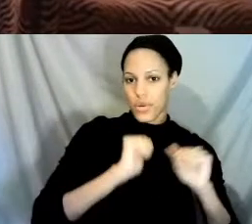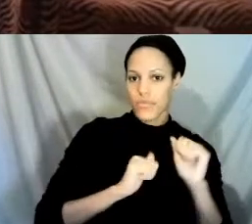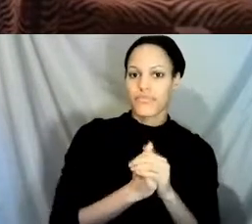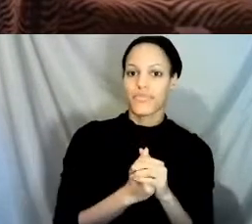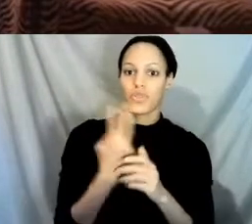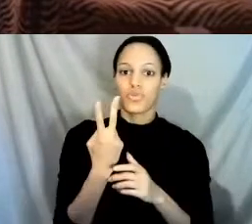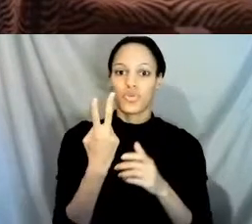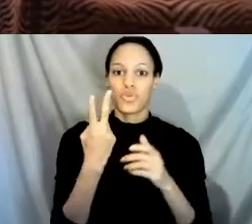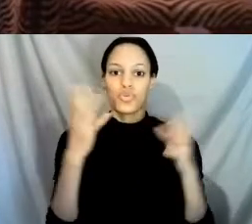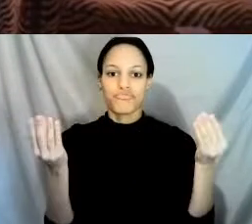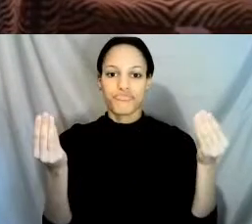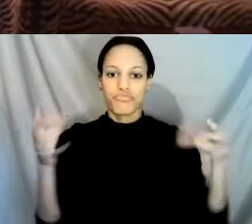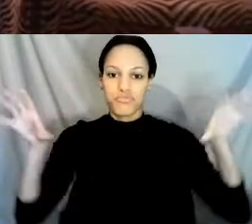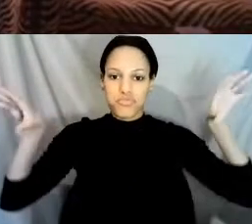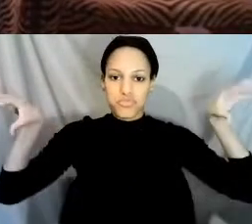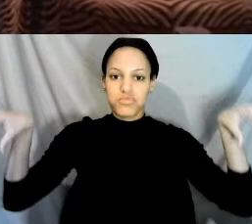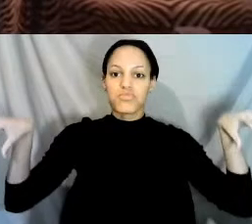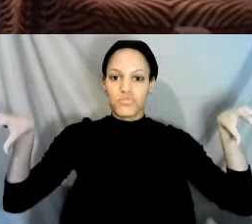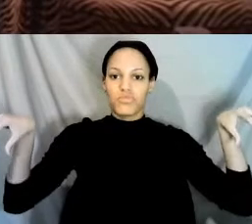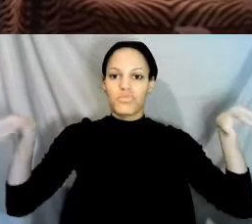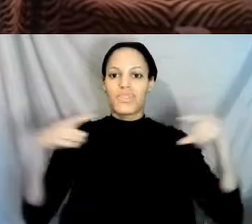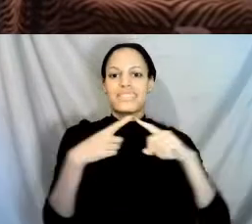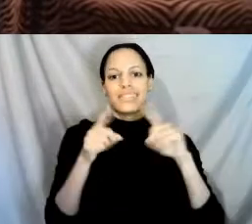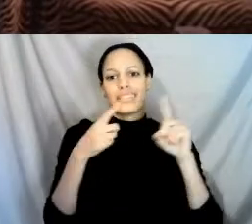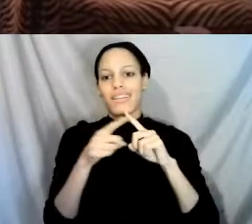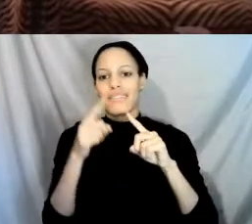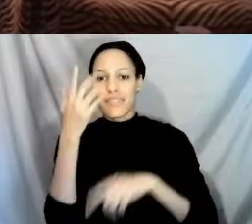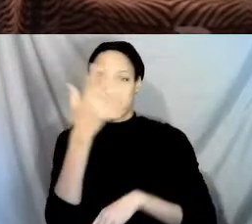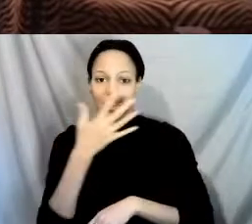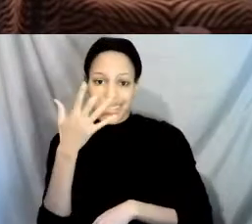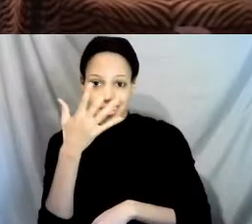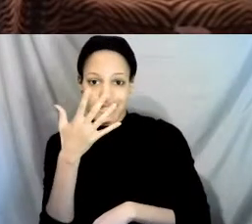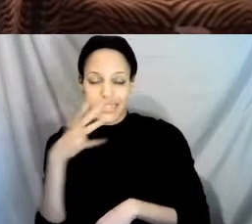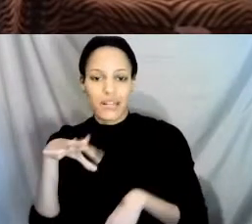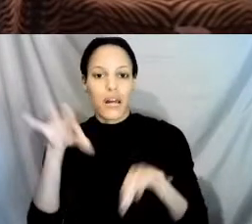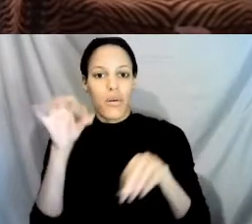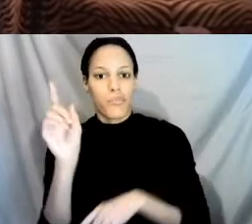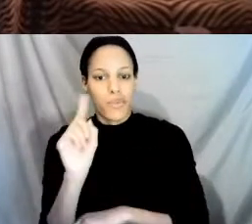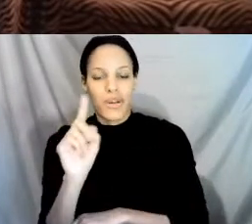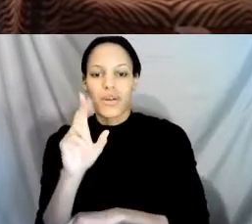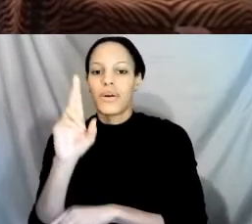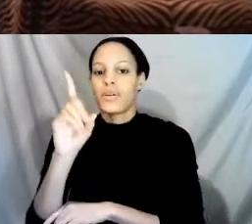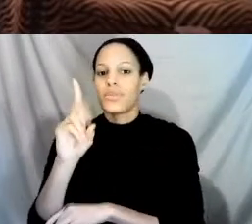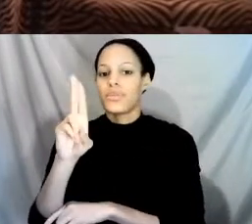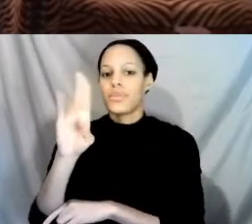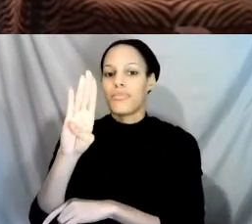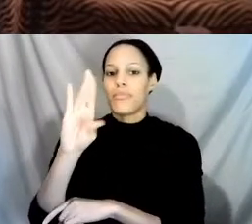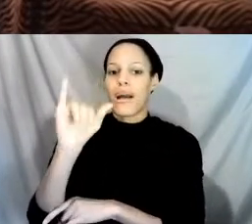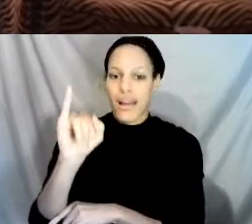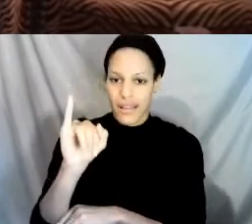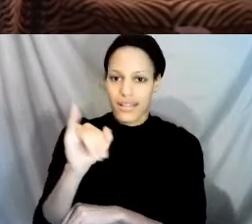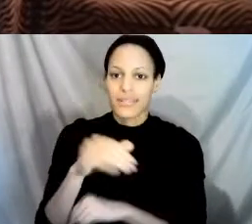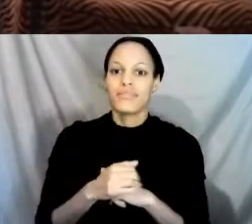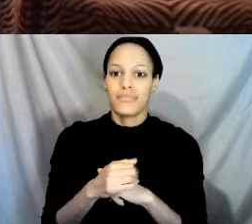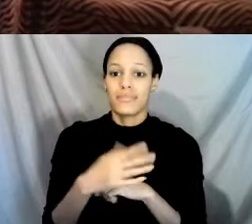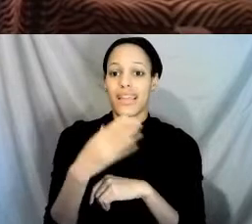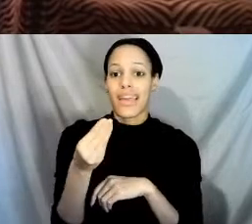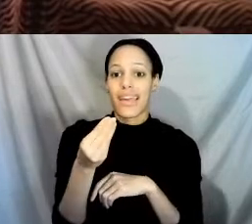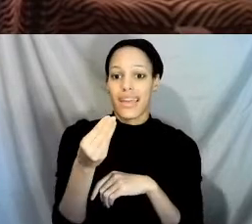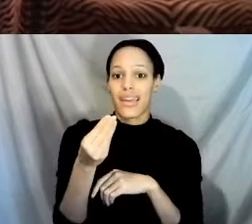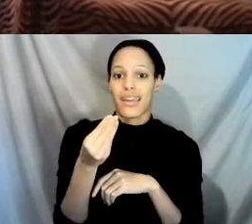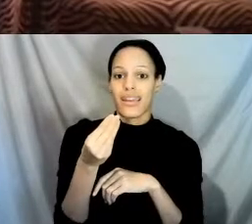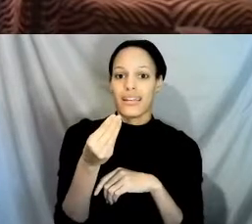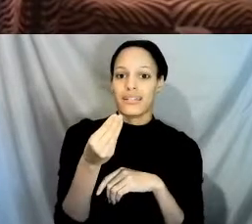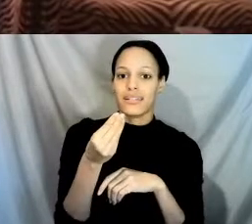faces that I picked up in Dubai, and two zebra brown and black chairs that I have from a